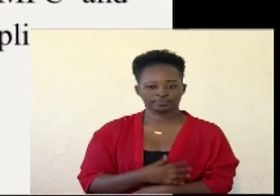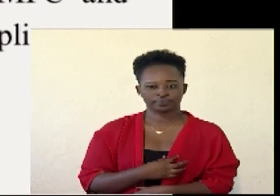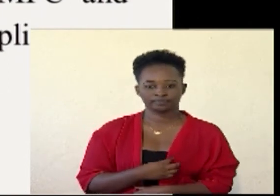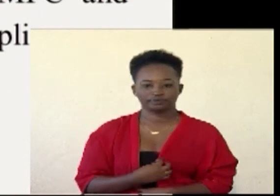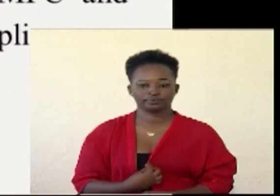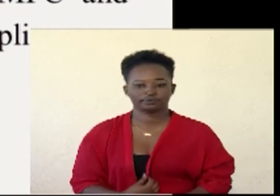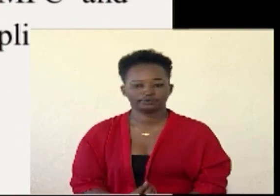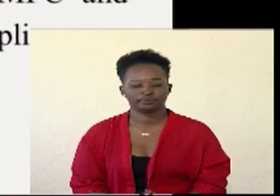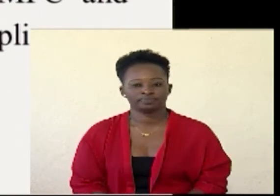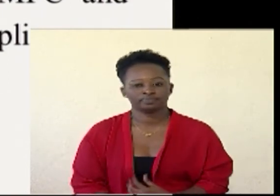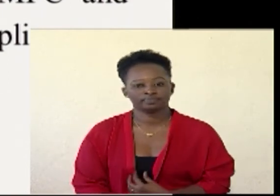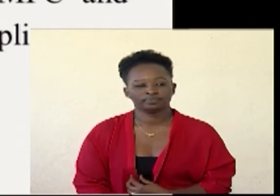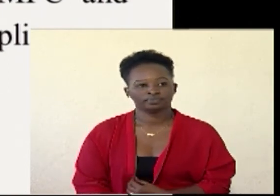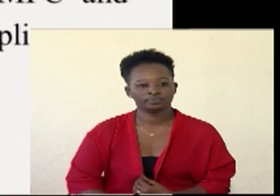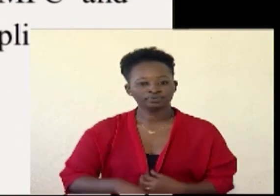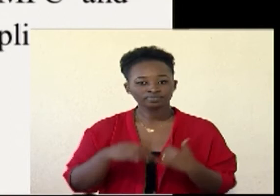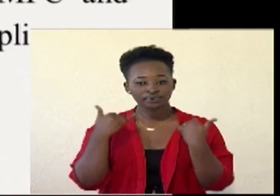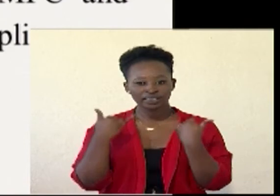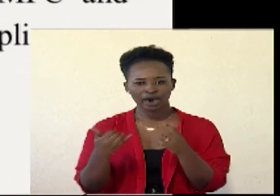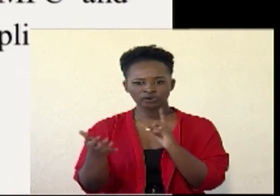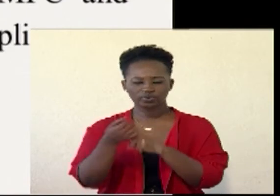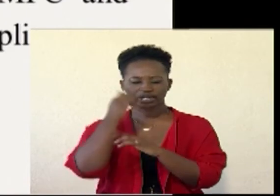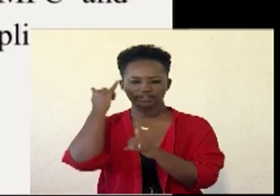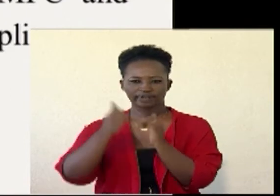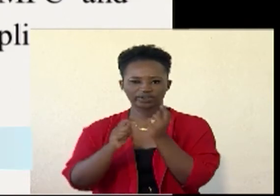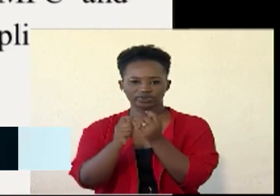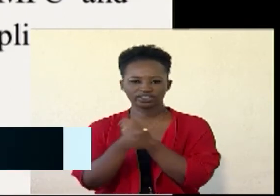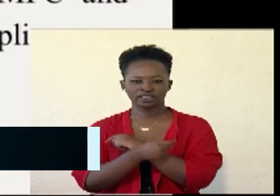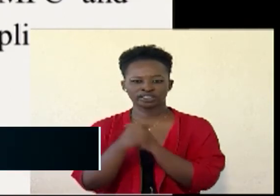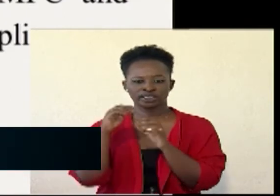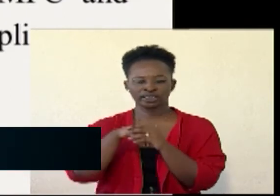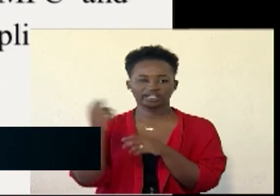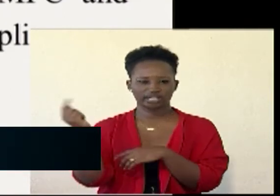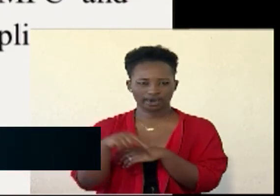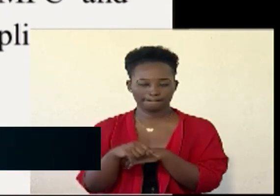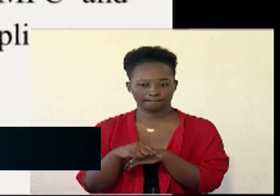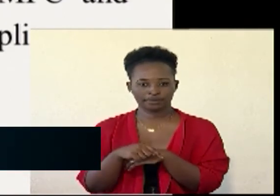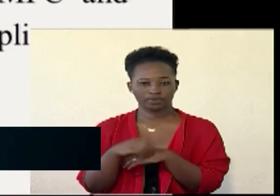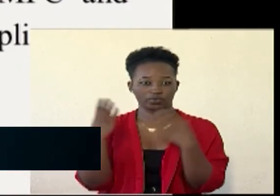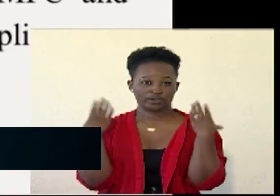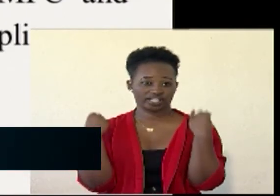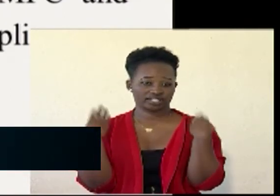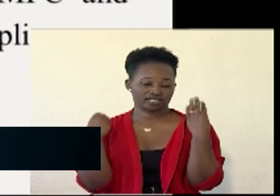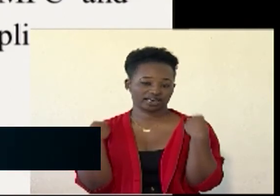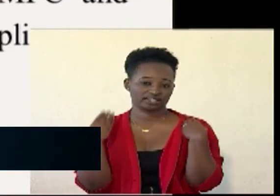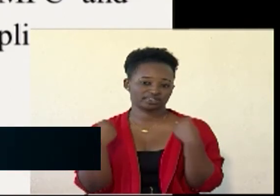national income. Now, to get the final change in income, on exercise,